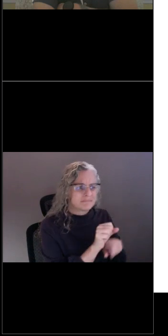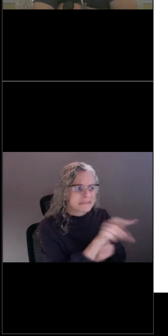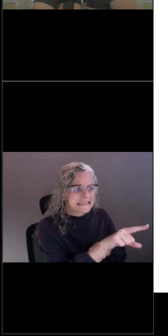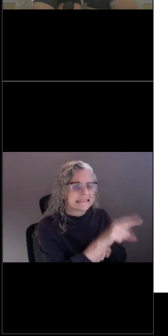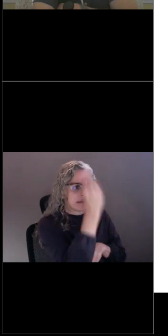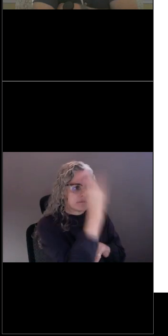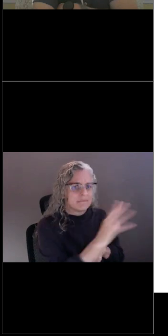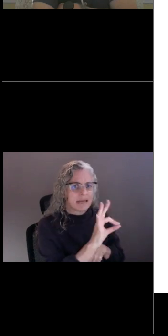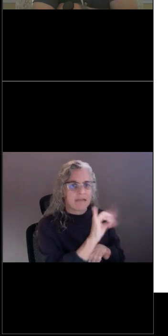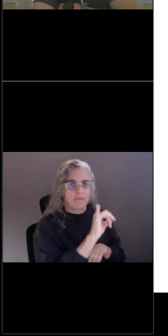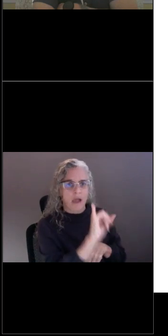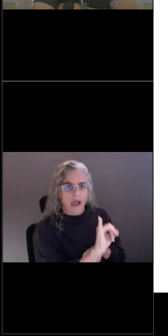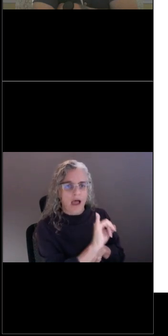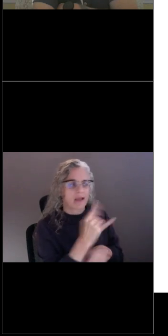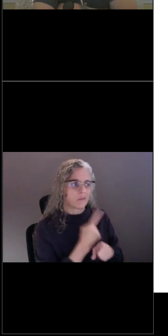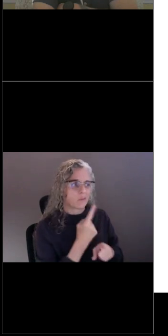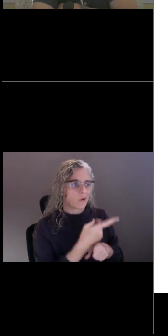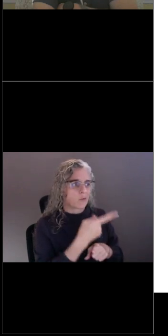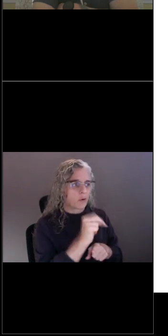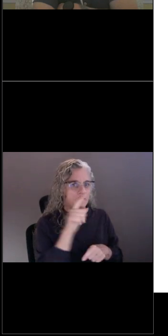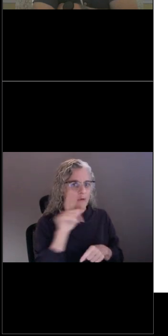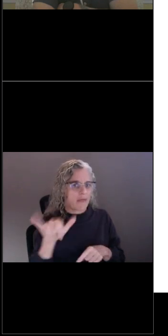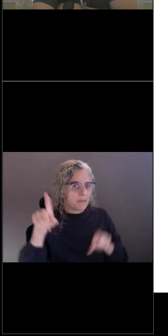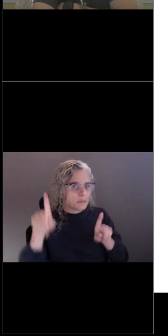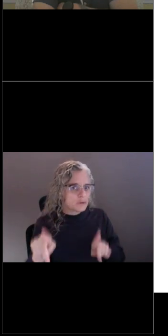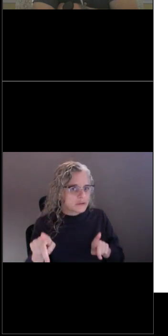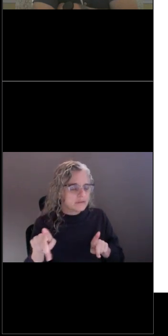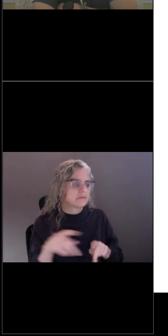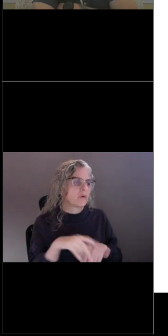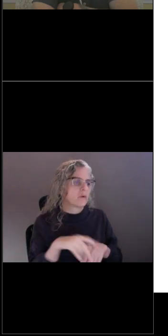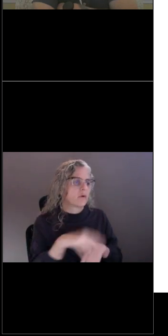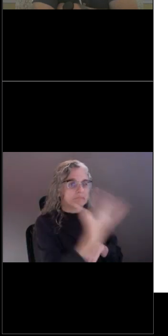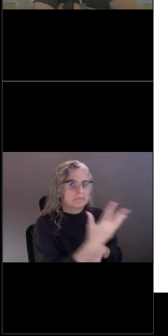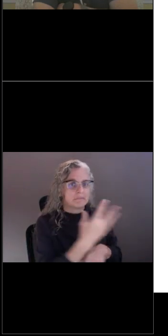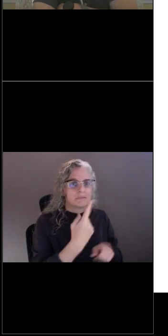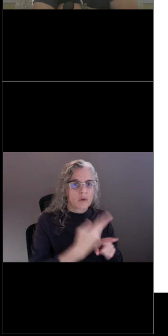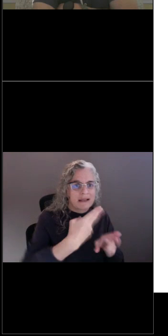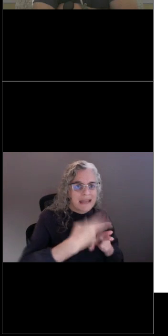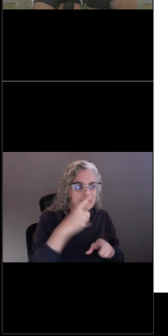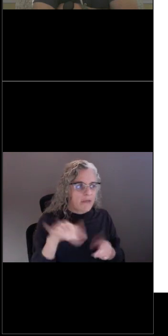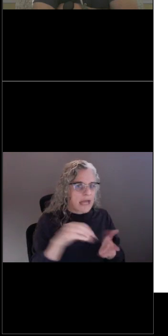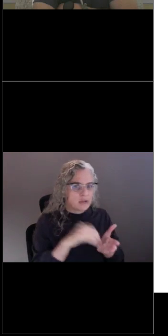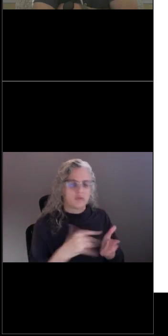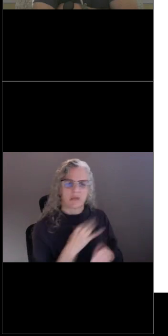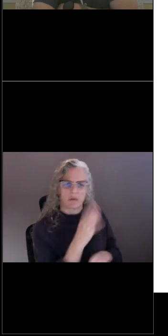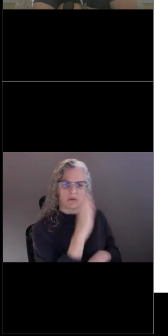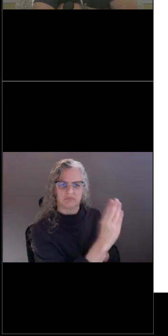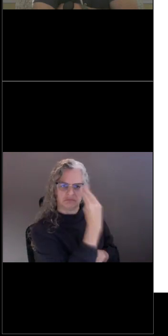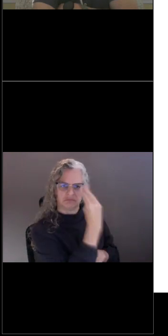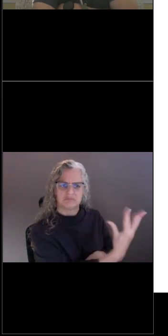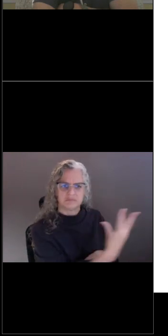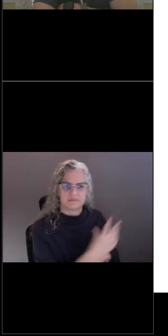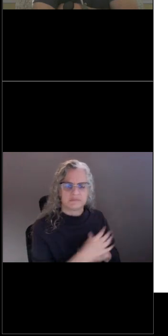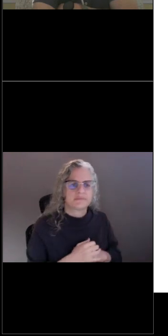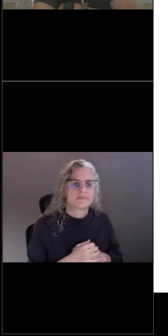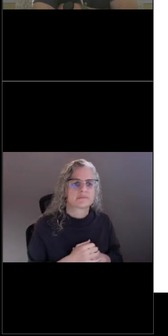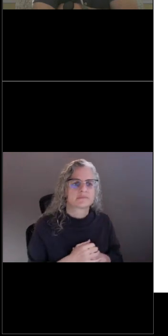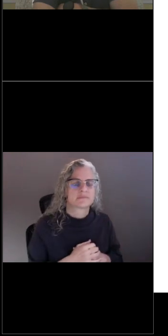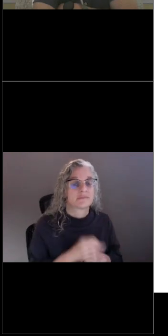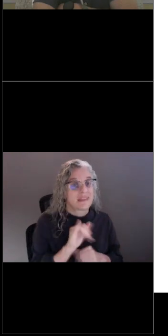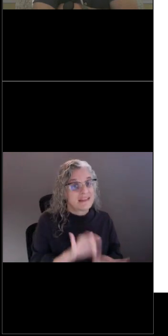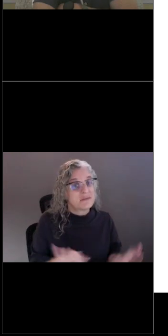the correct pronouns or the correct name to use for this student. And this is particularly important when there are